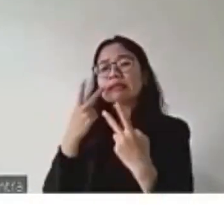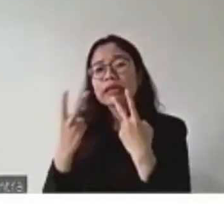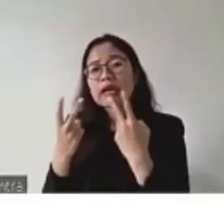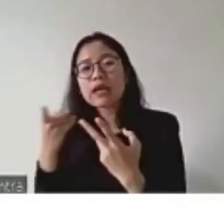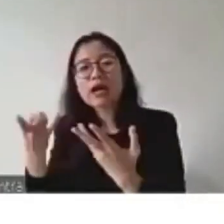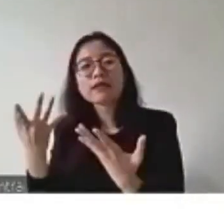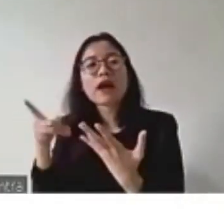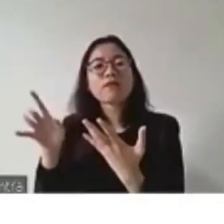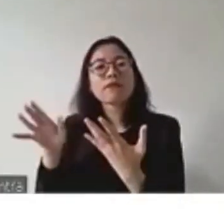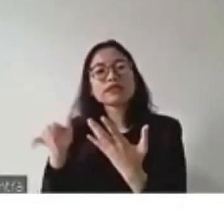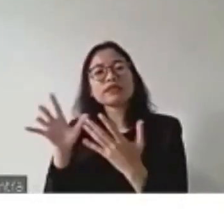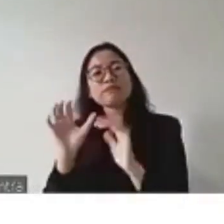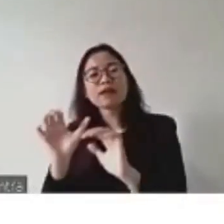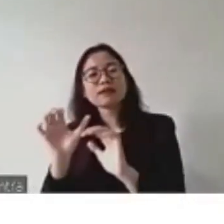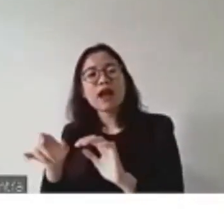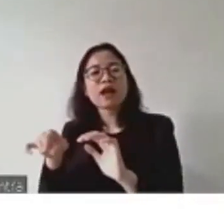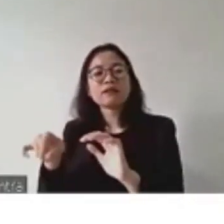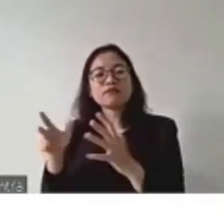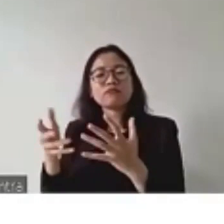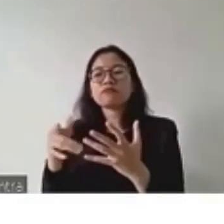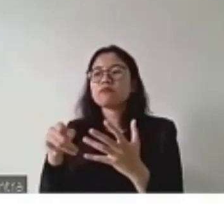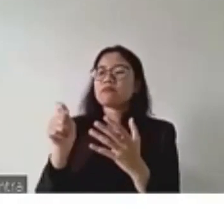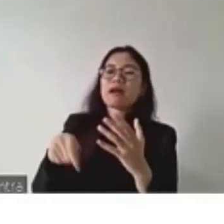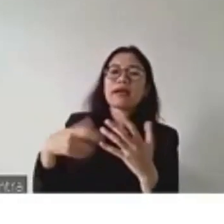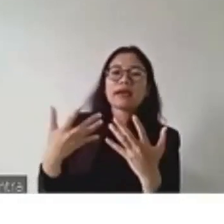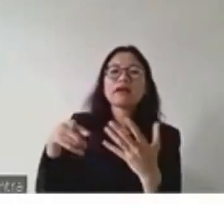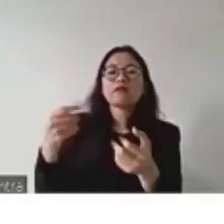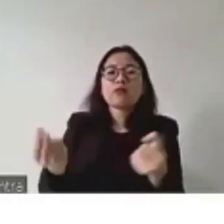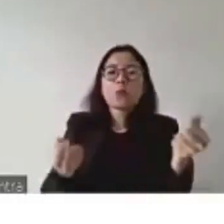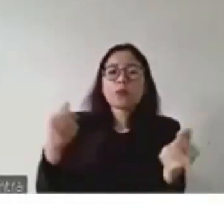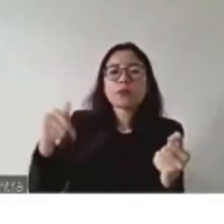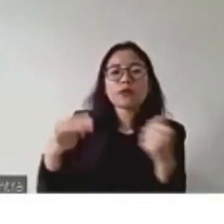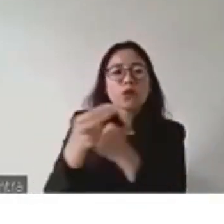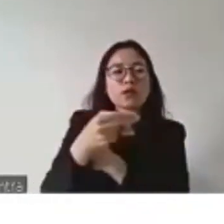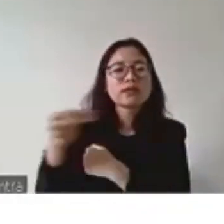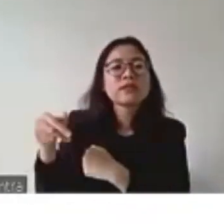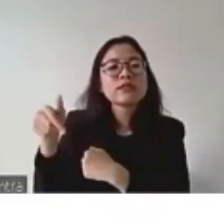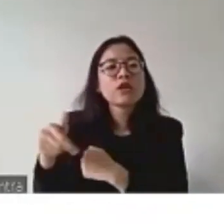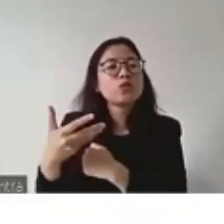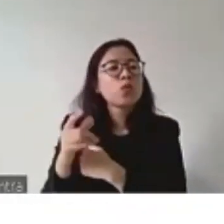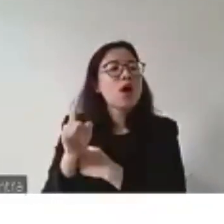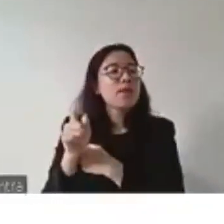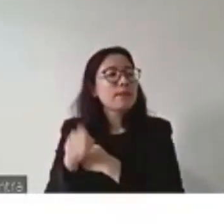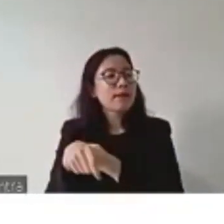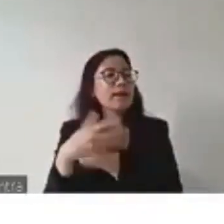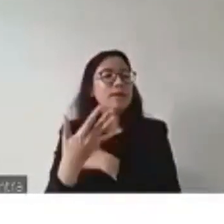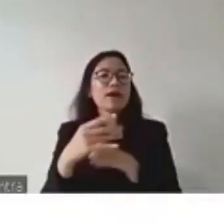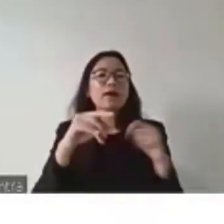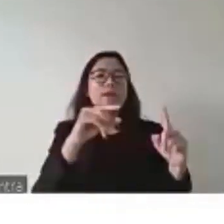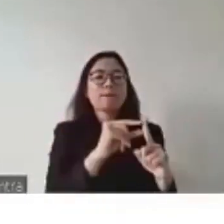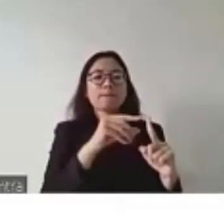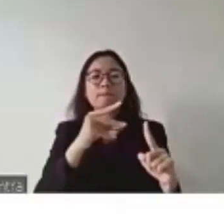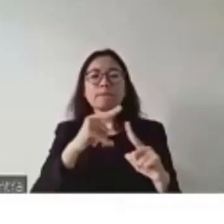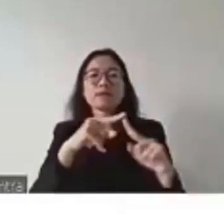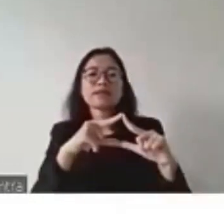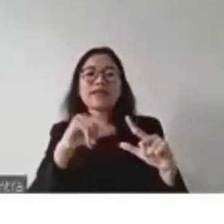lower than the standard of Euro 2. We use Euro 2 standard as the